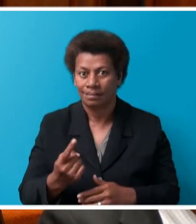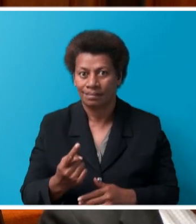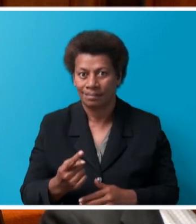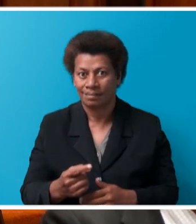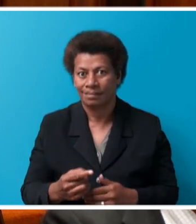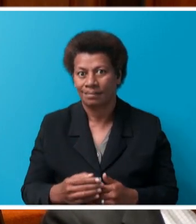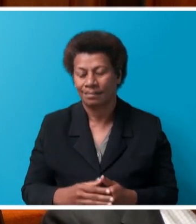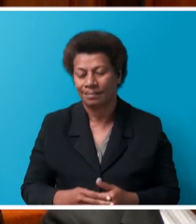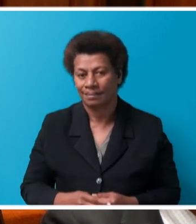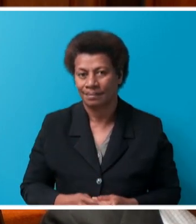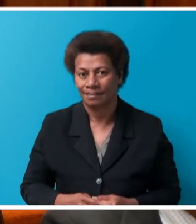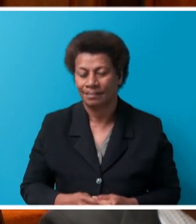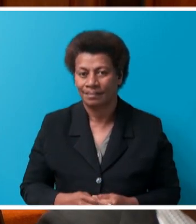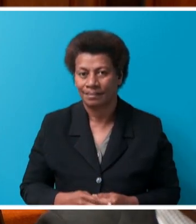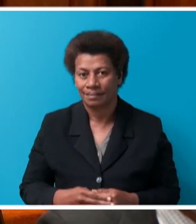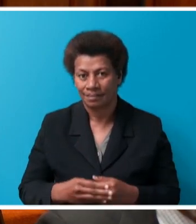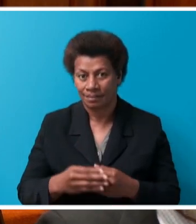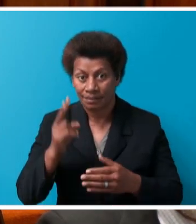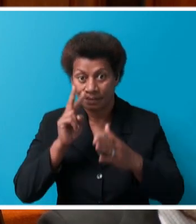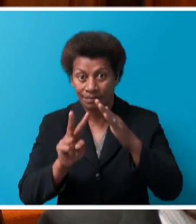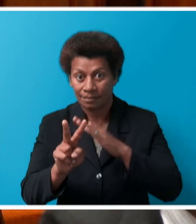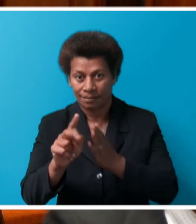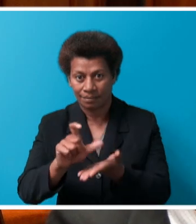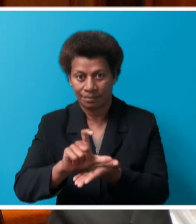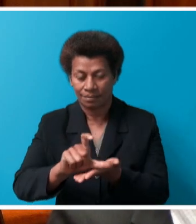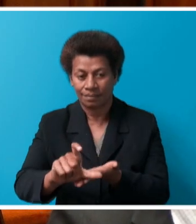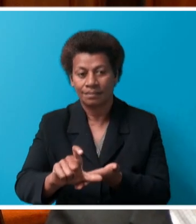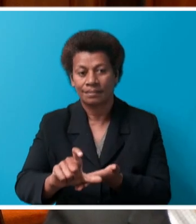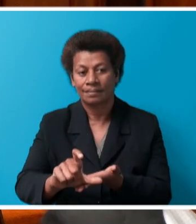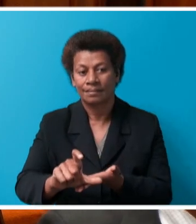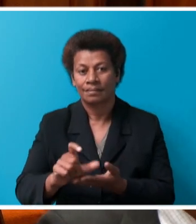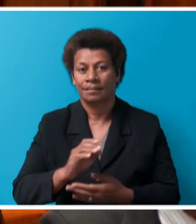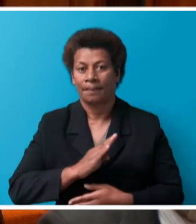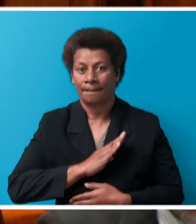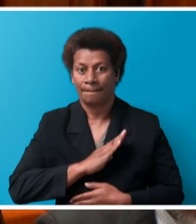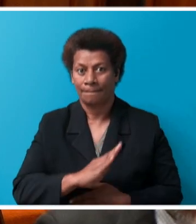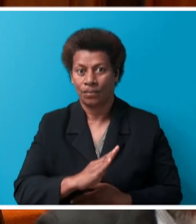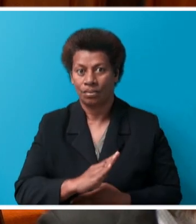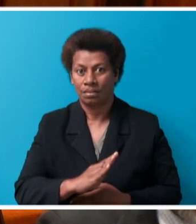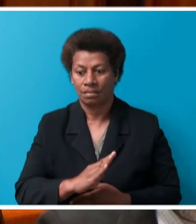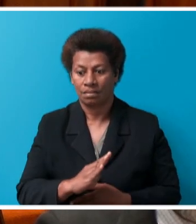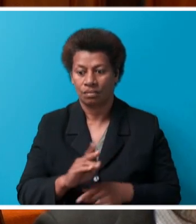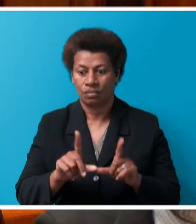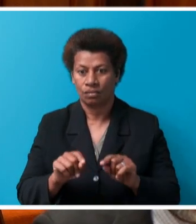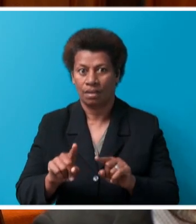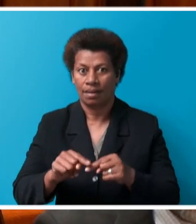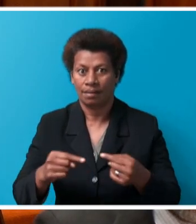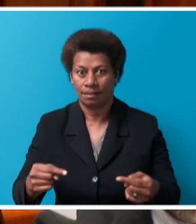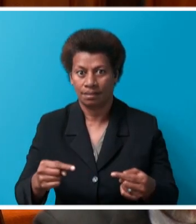His Excellency's vision is clear. We must be bold in action, unified in